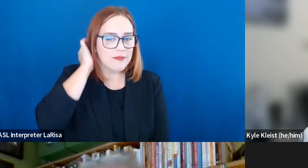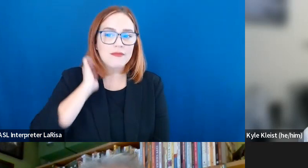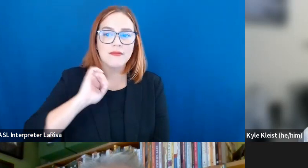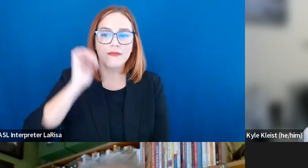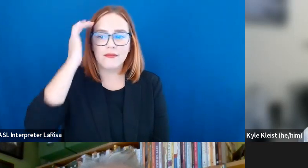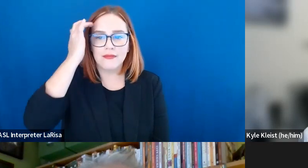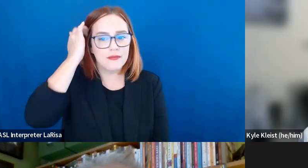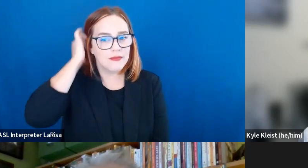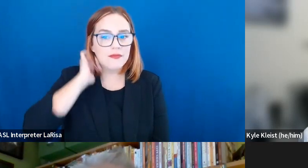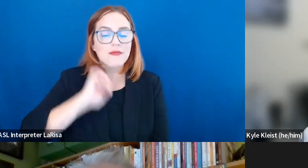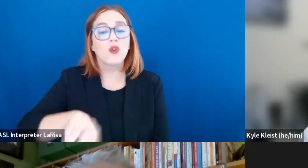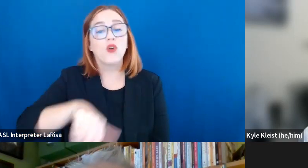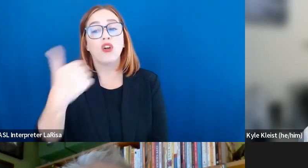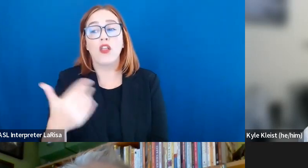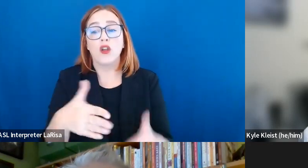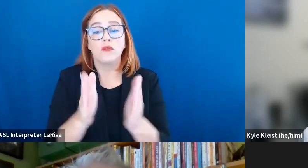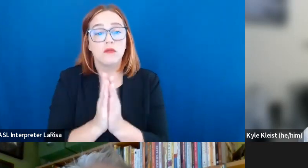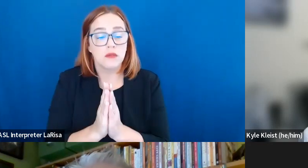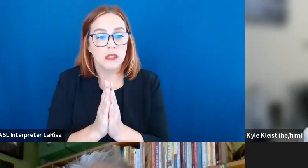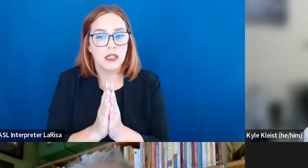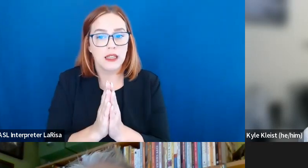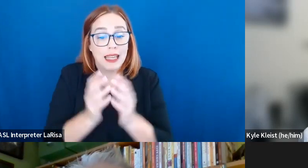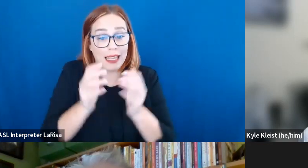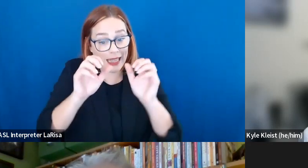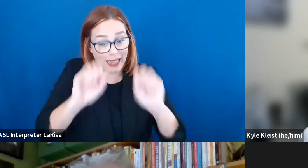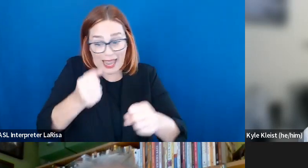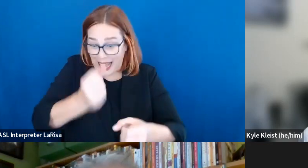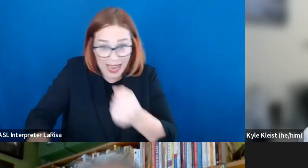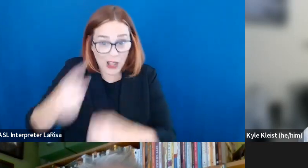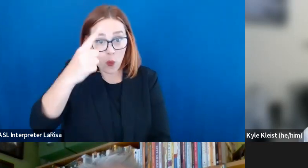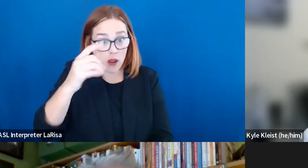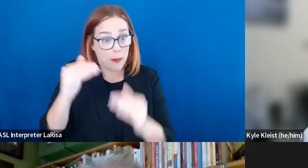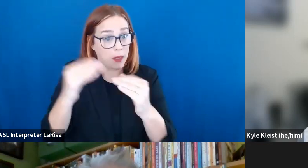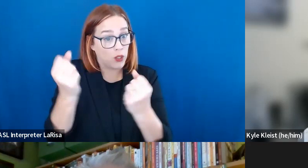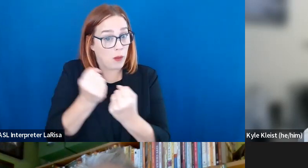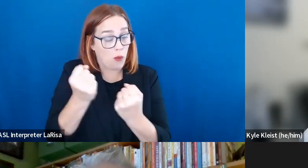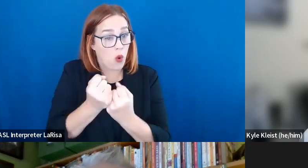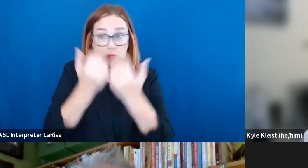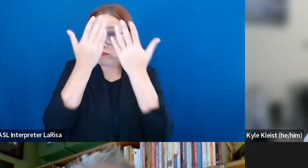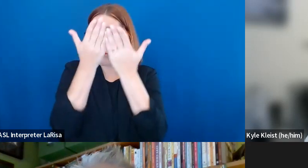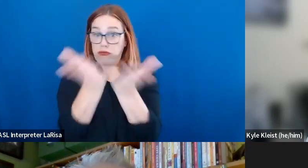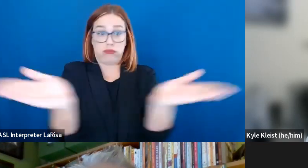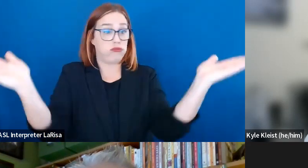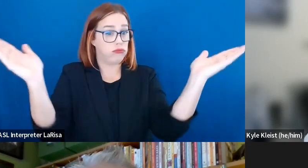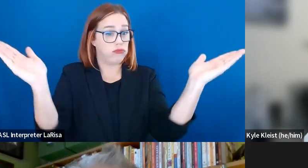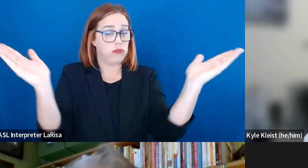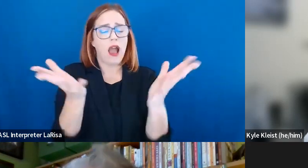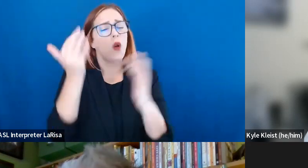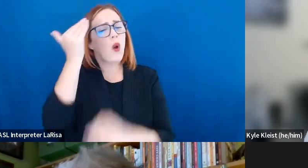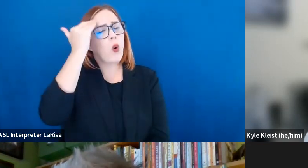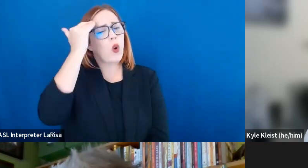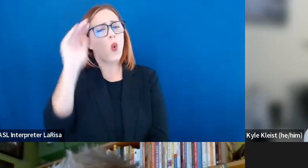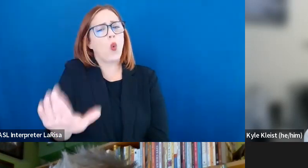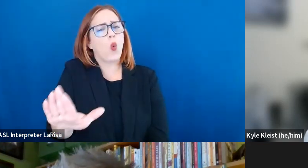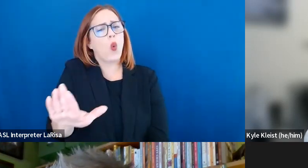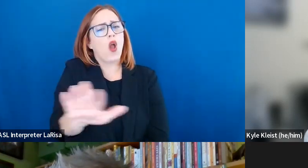Another question I have is, well, can anyone do it? Can anyone do peer support? How do you answer that question in your Center for Independent